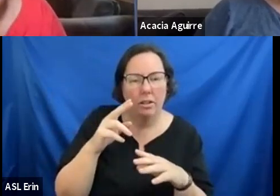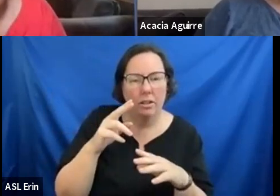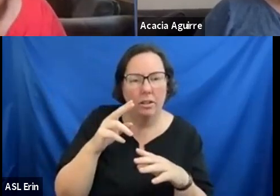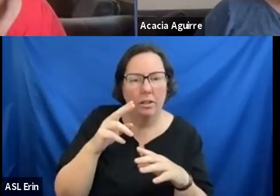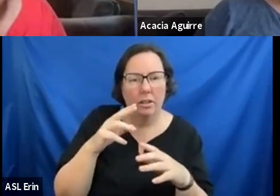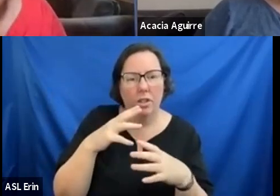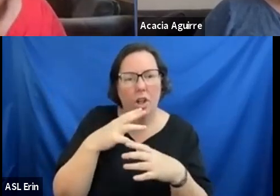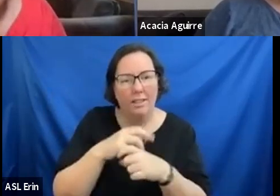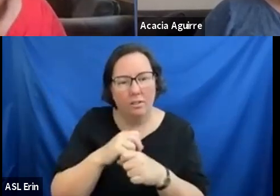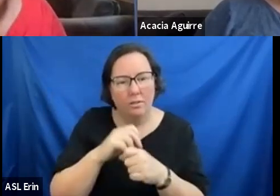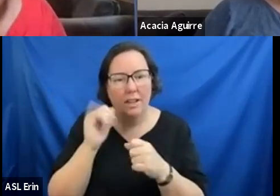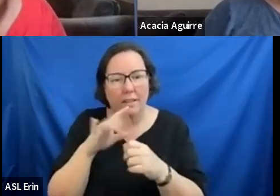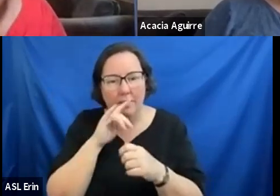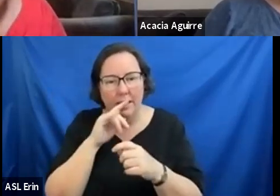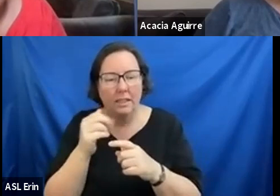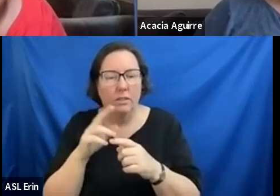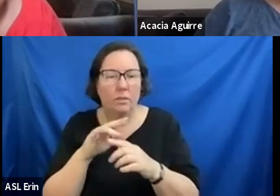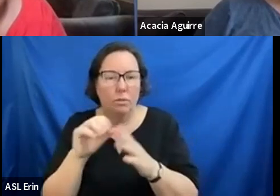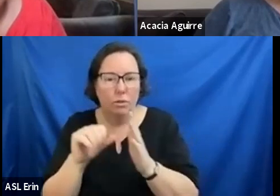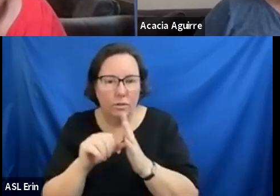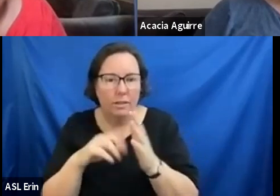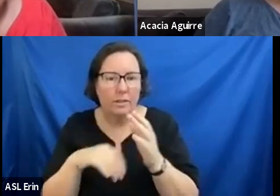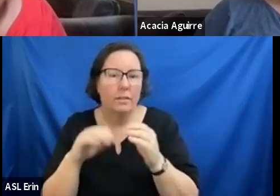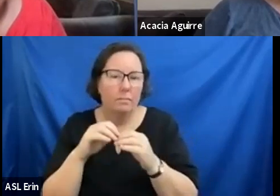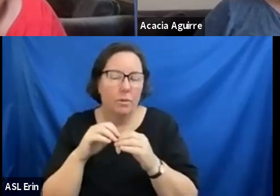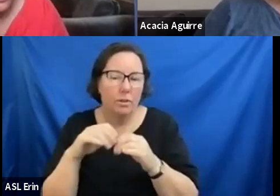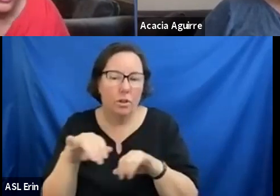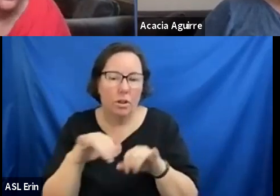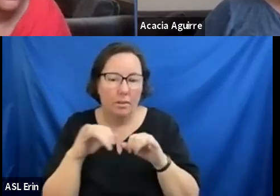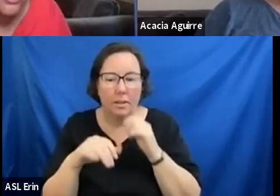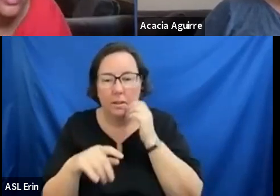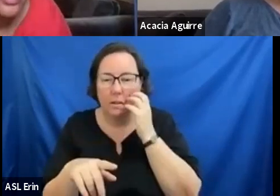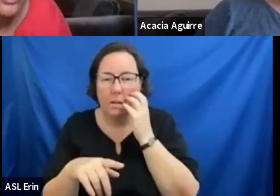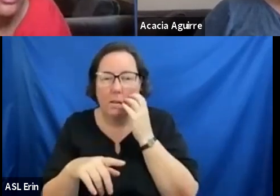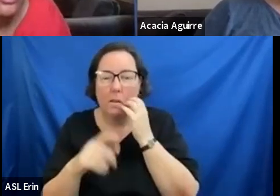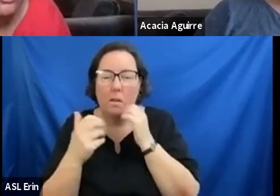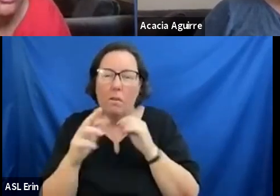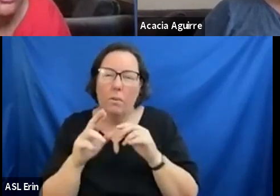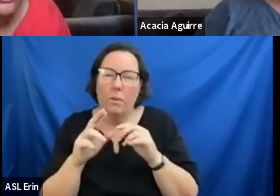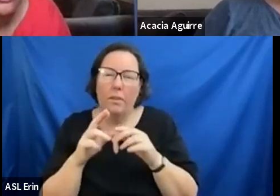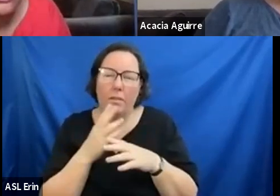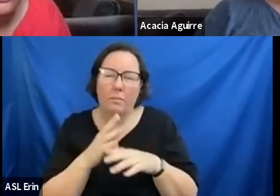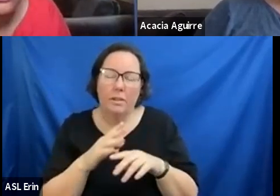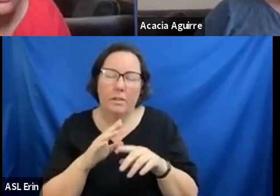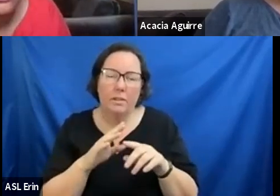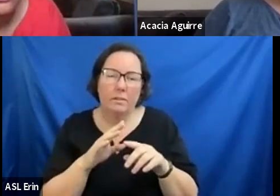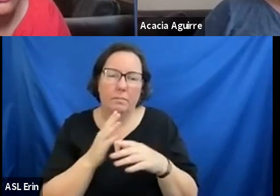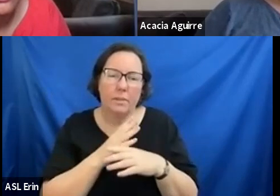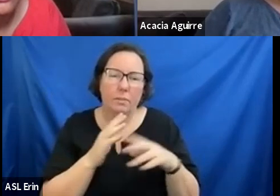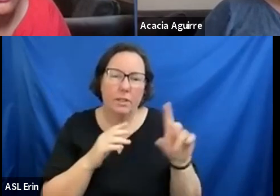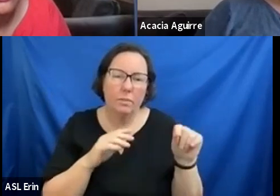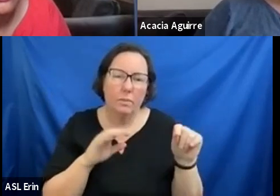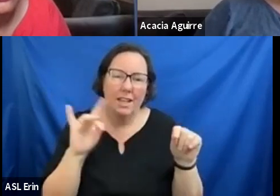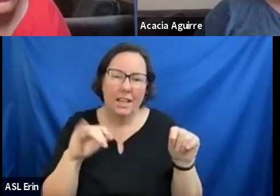concentrated or more common. And then if so, the breakout between the 20% and 80%